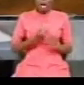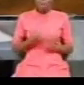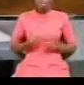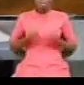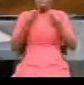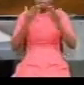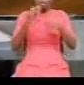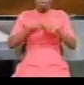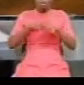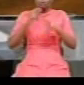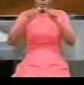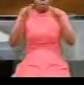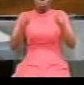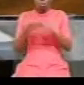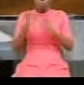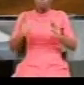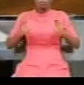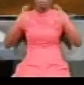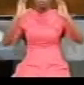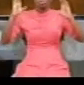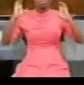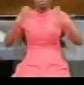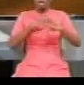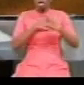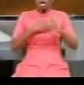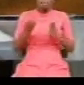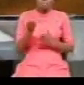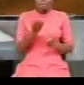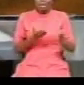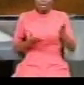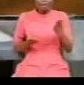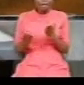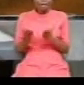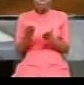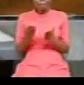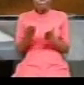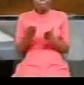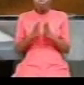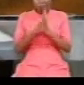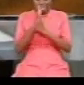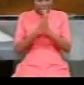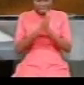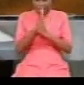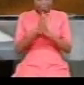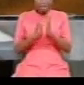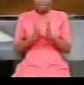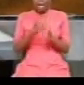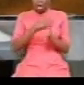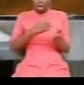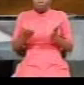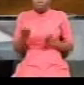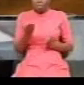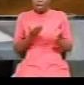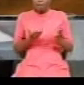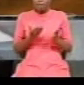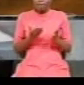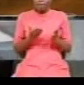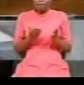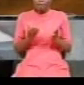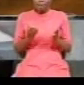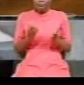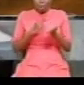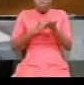sacrifice upon the altar of consecration and serve zealously and serve